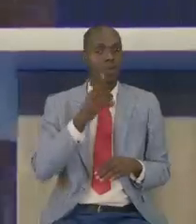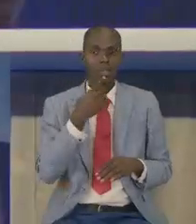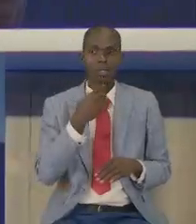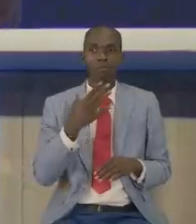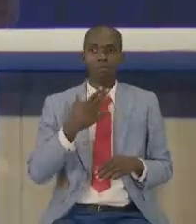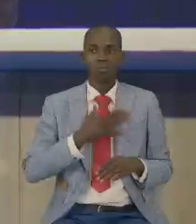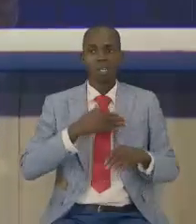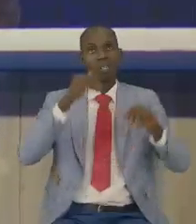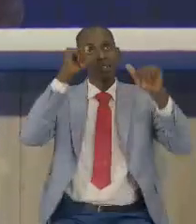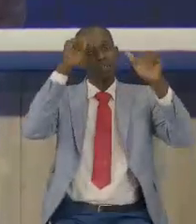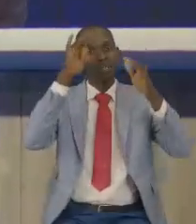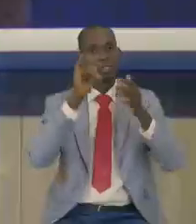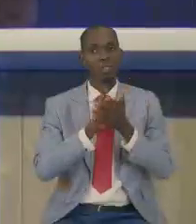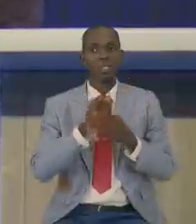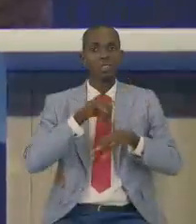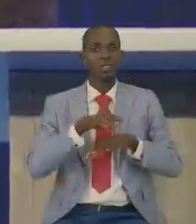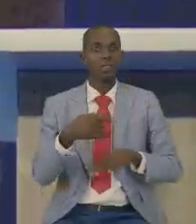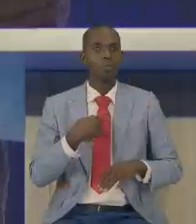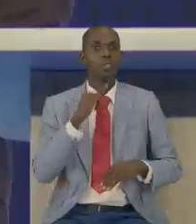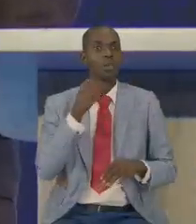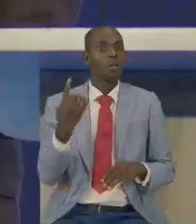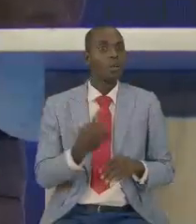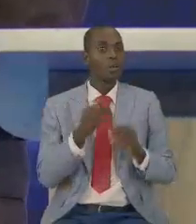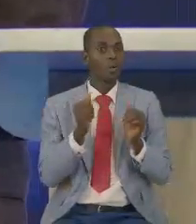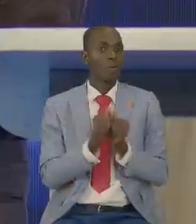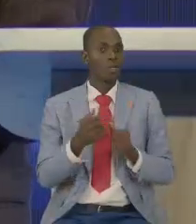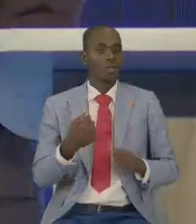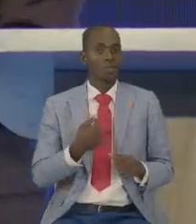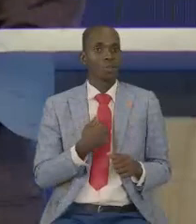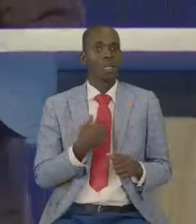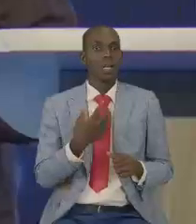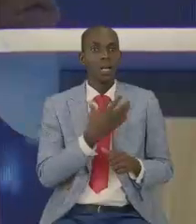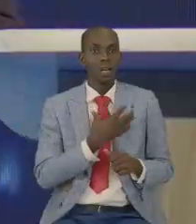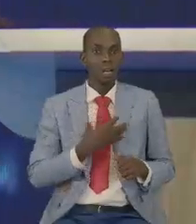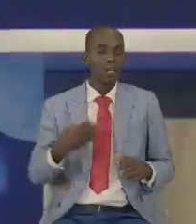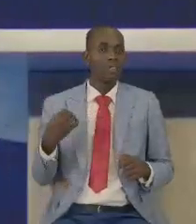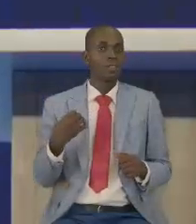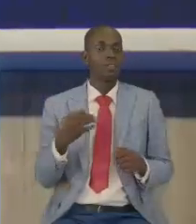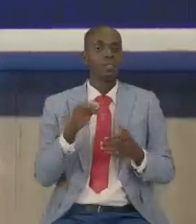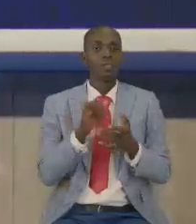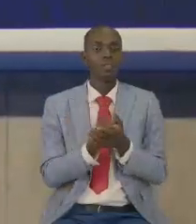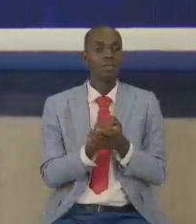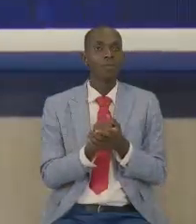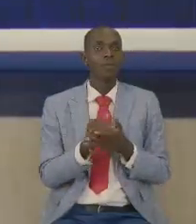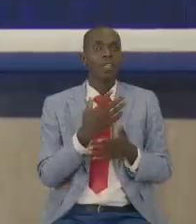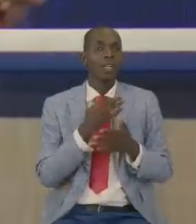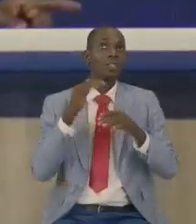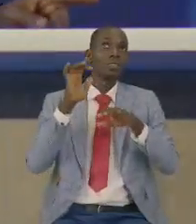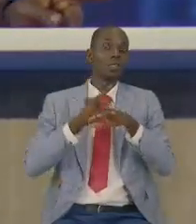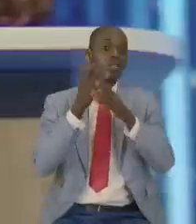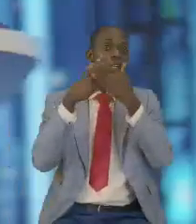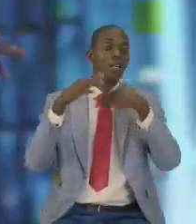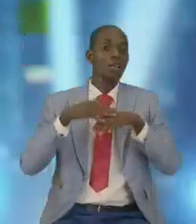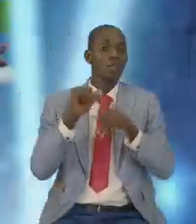me, and he's as tall as heaven, and he reaches heaven every time. And the connection